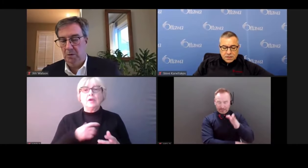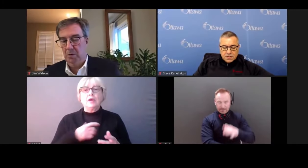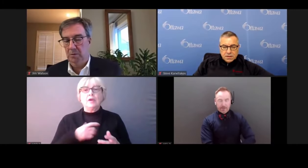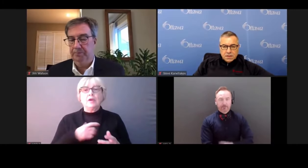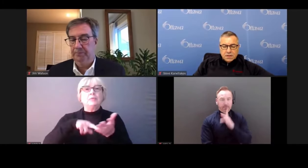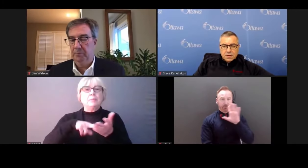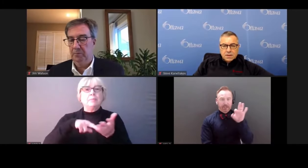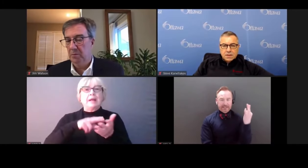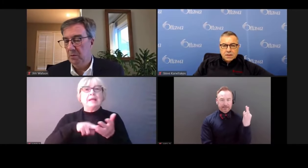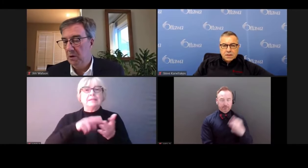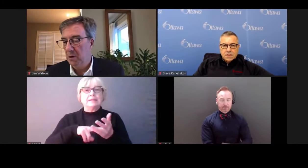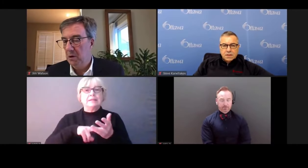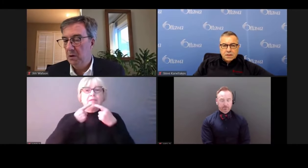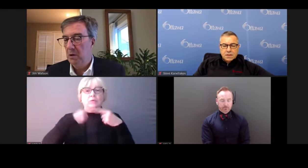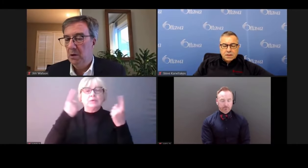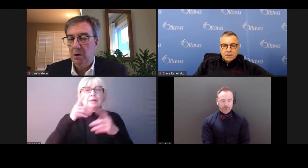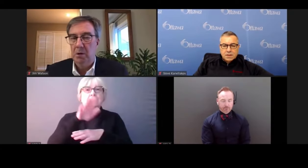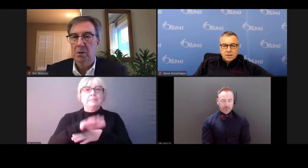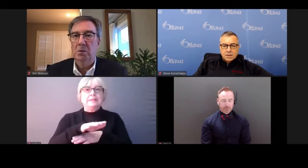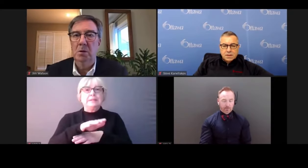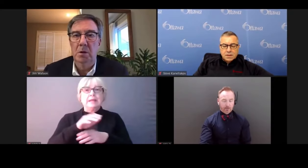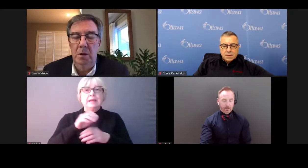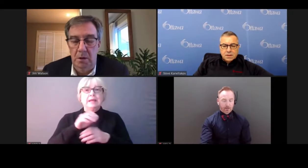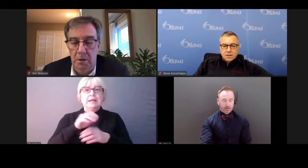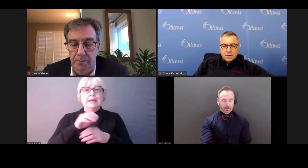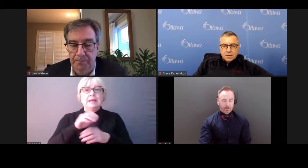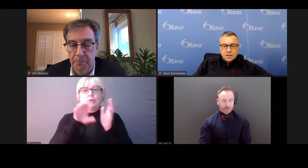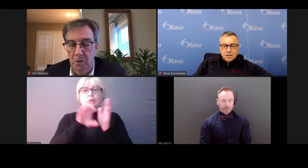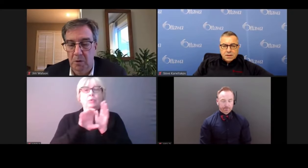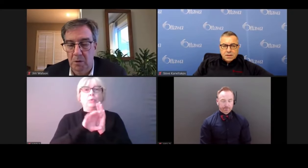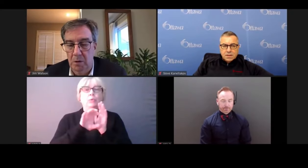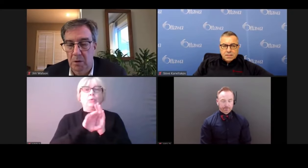sortira cet après-midi avec la photo et plus d'informations.